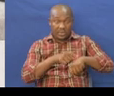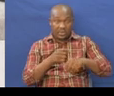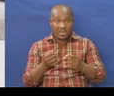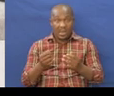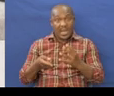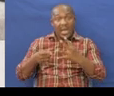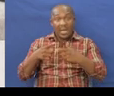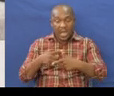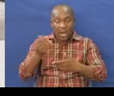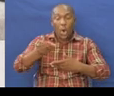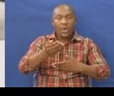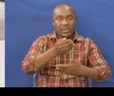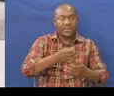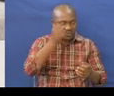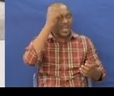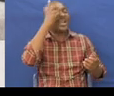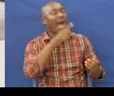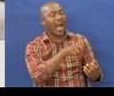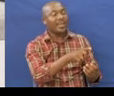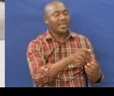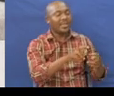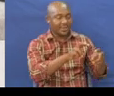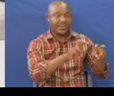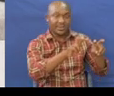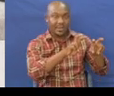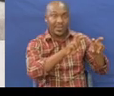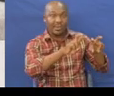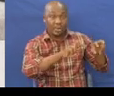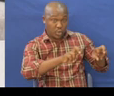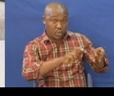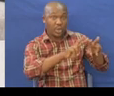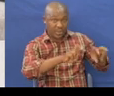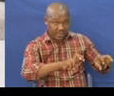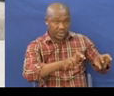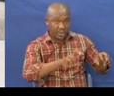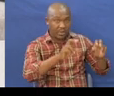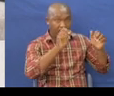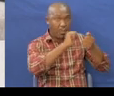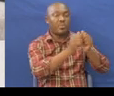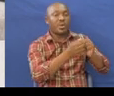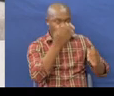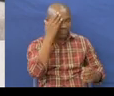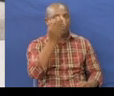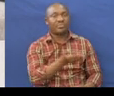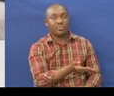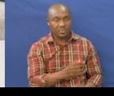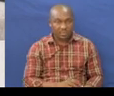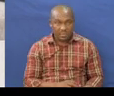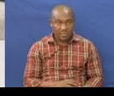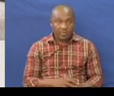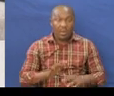is what we call defining or clarifying your research problem. In other words, we